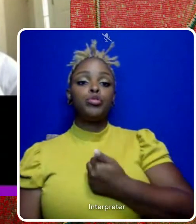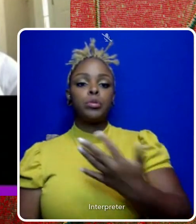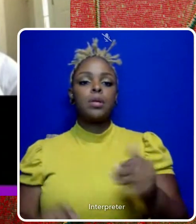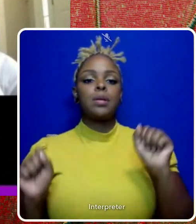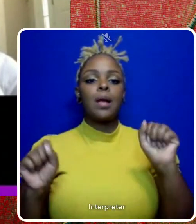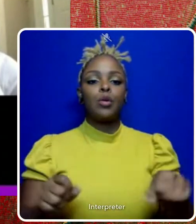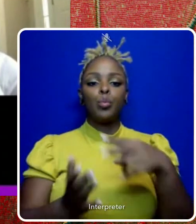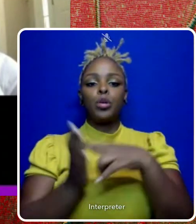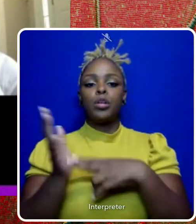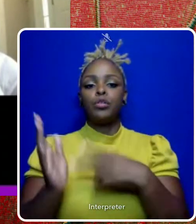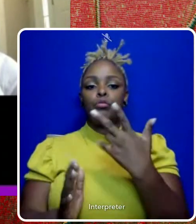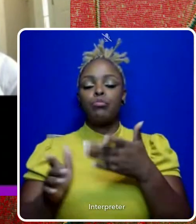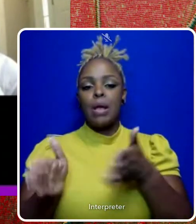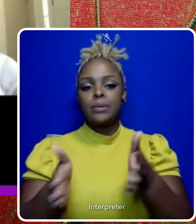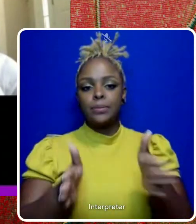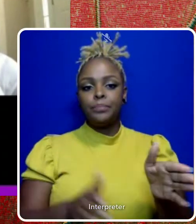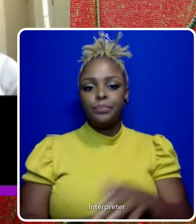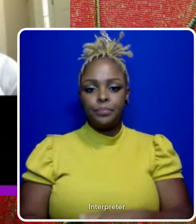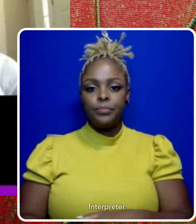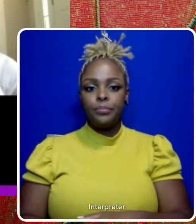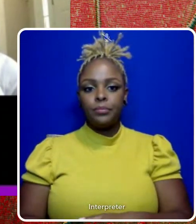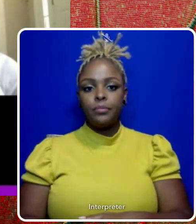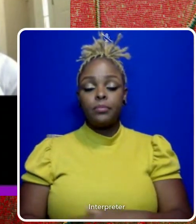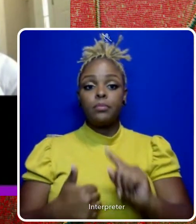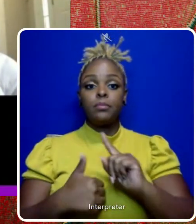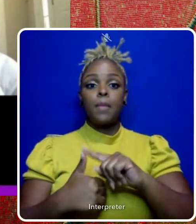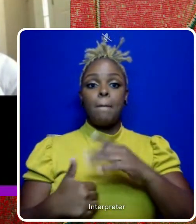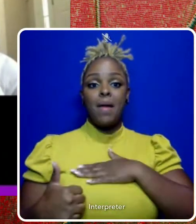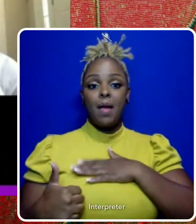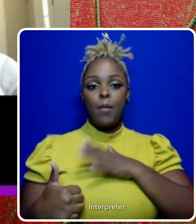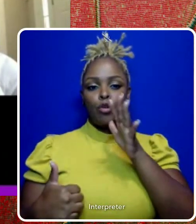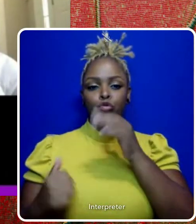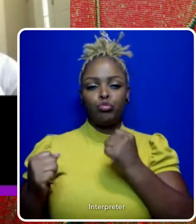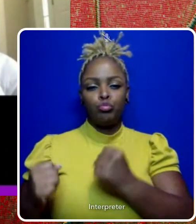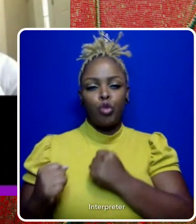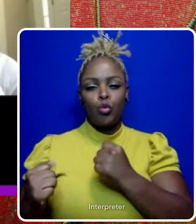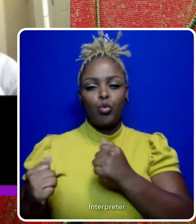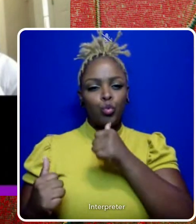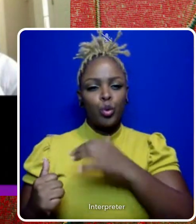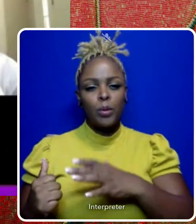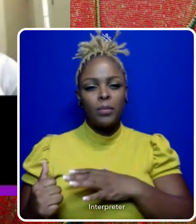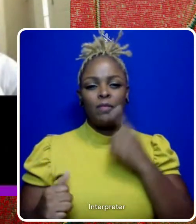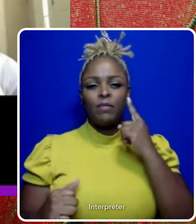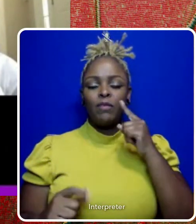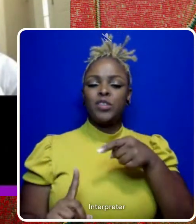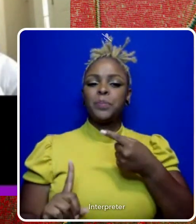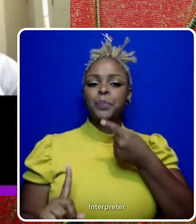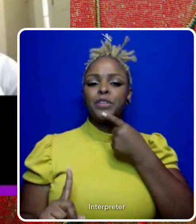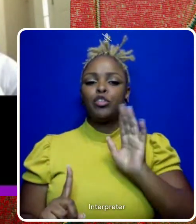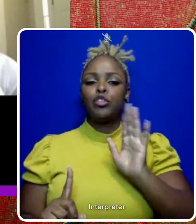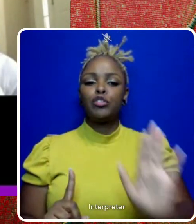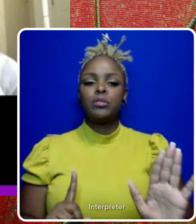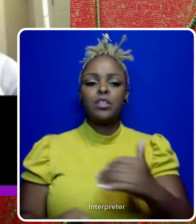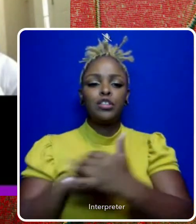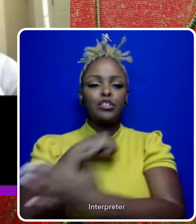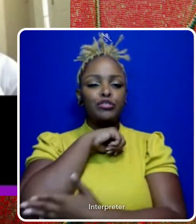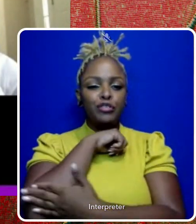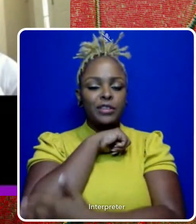mother is a strong woman. I think she misses her country and what leaving promised her of bright